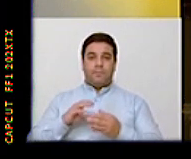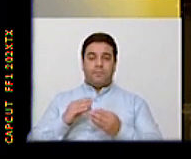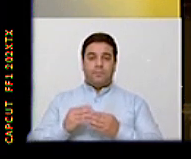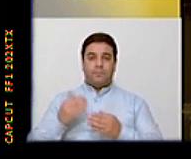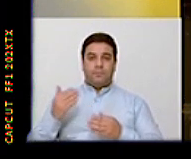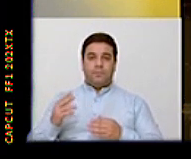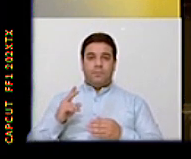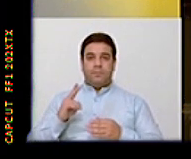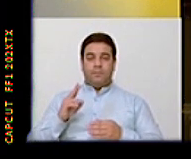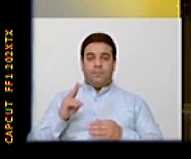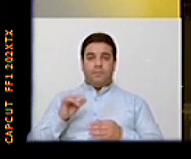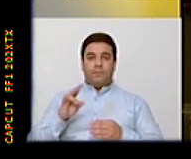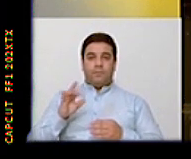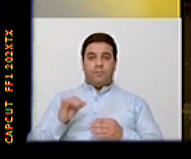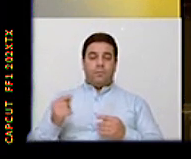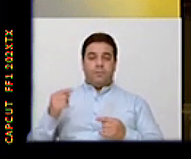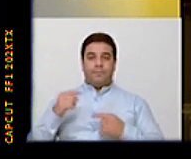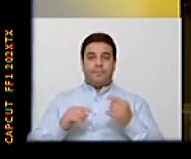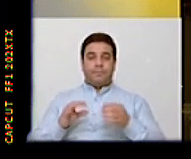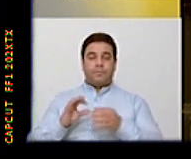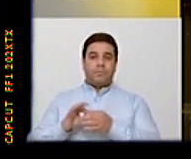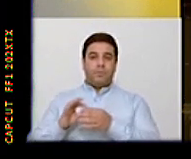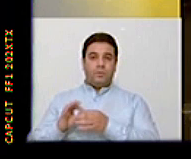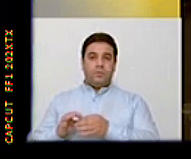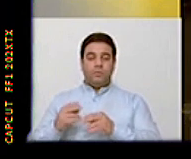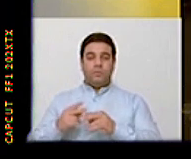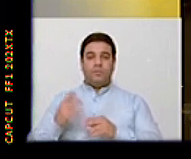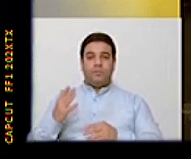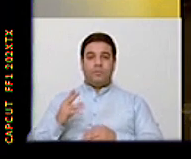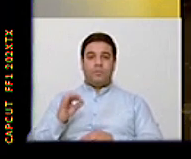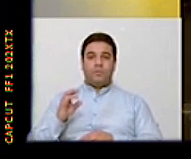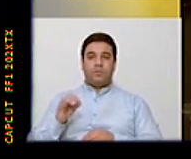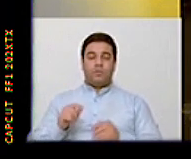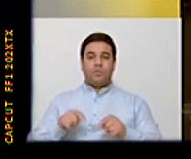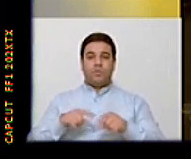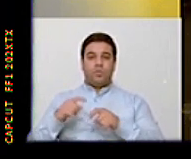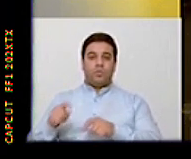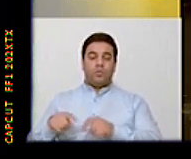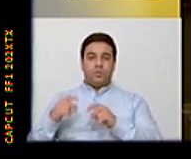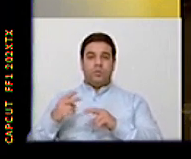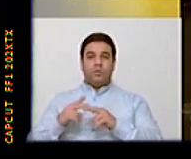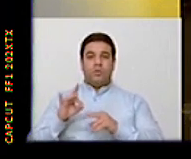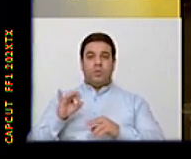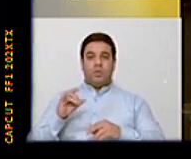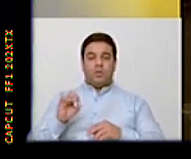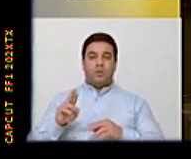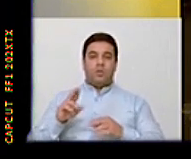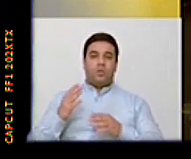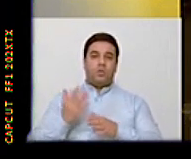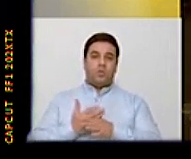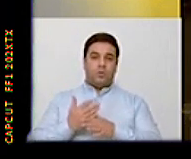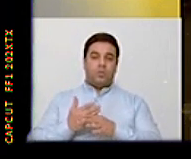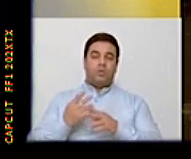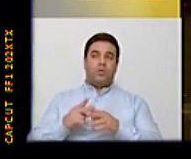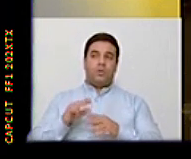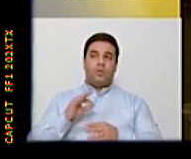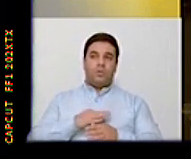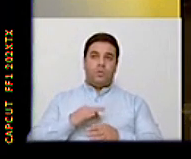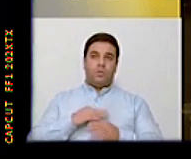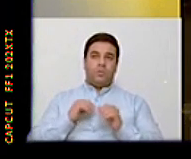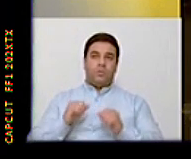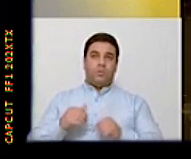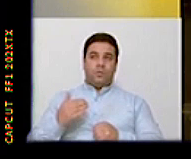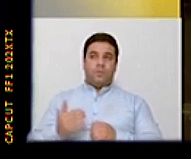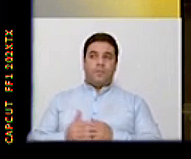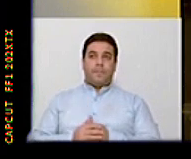aynan kanallarni bir-biriga ulash, ya'ni qaysi kanalga sozlashni rezonans hodisasi yordamida amalga oshirish